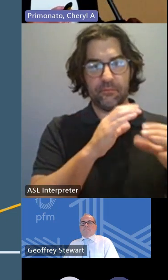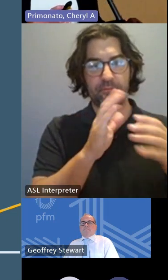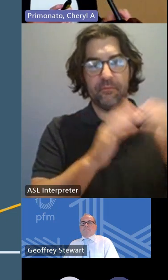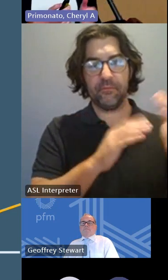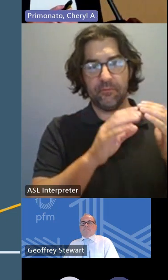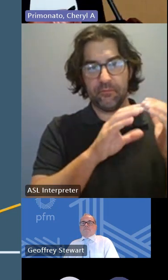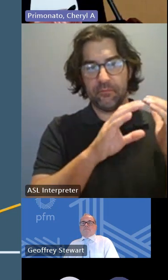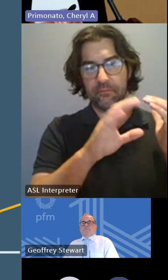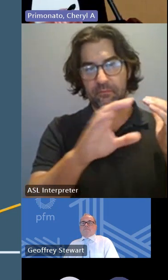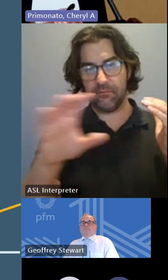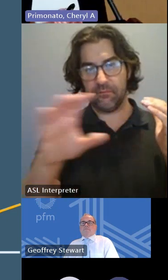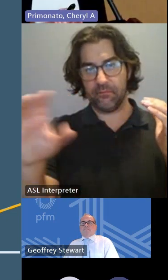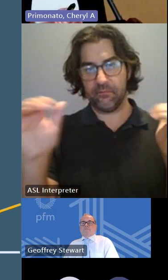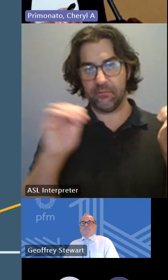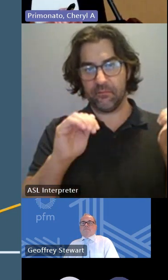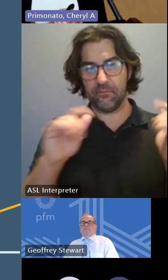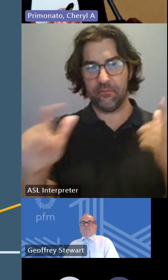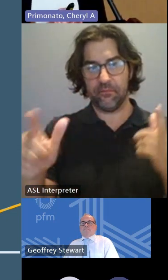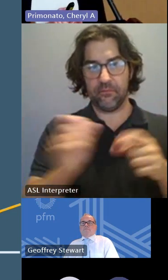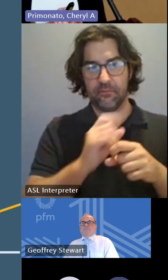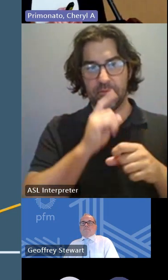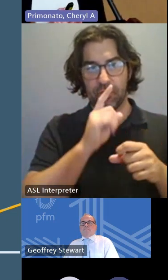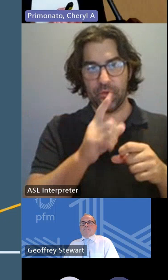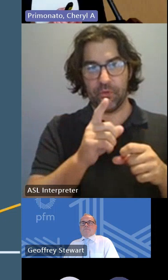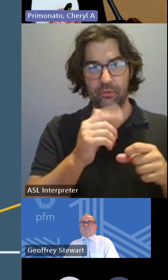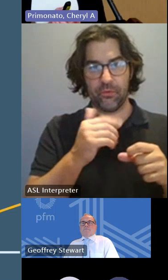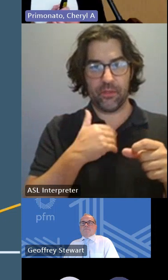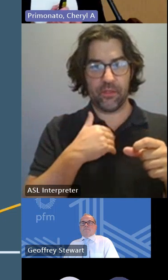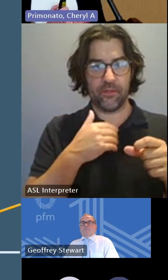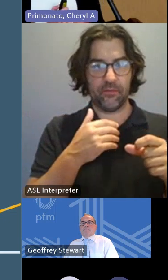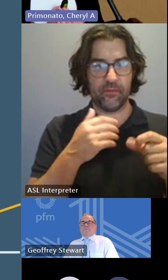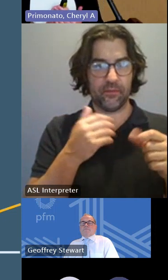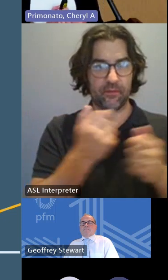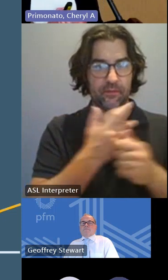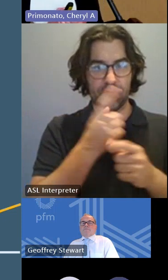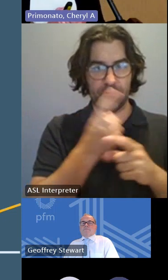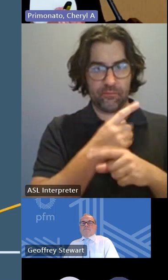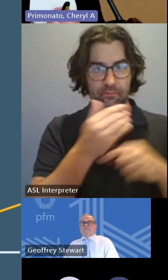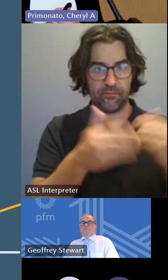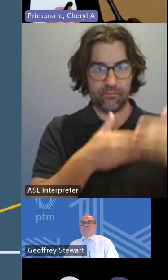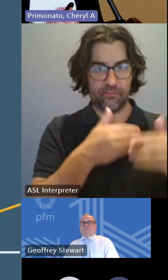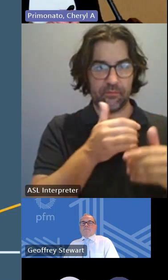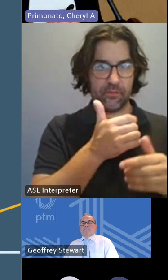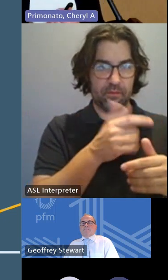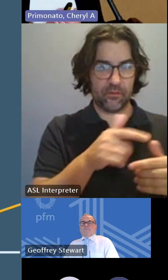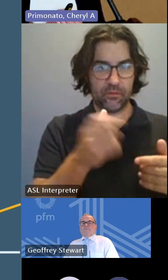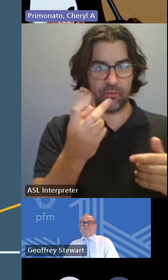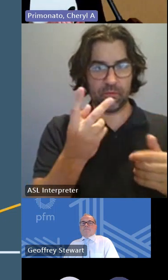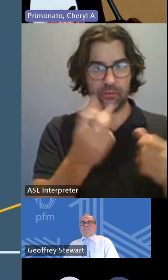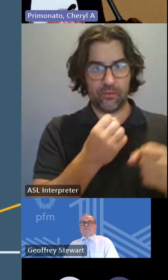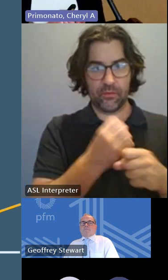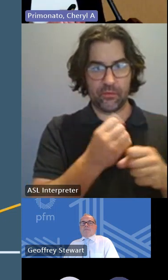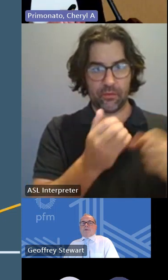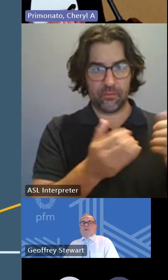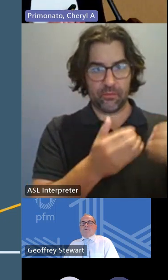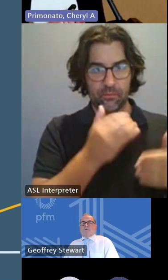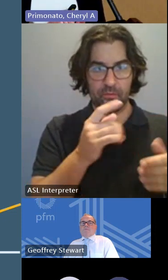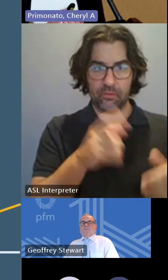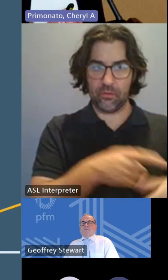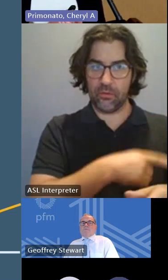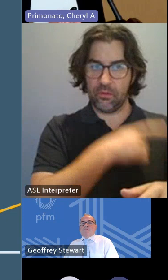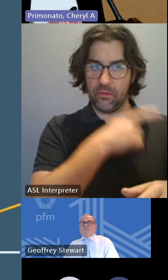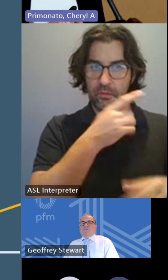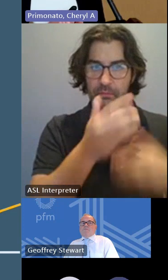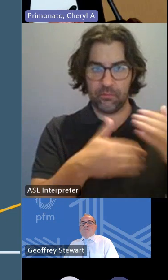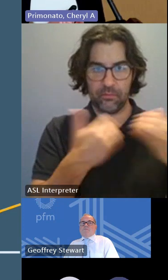of those cars, and make sure that we have the right thing moving forward is a 10 to 12 year process. It's a very, very lengthy process.